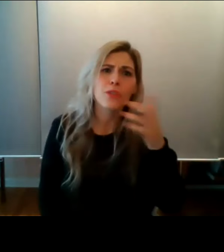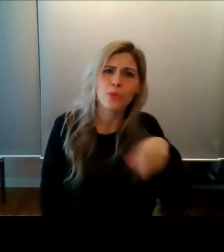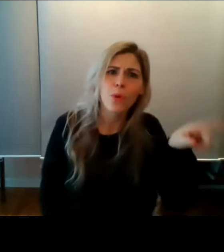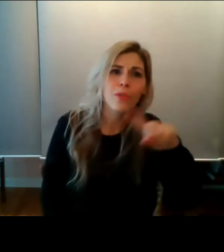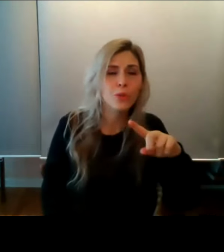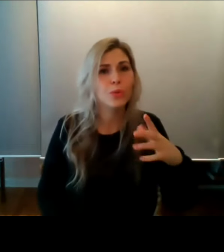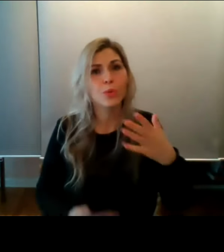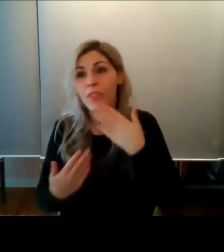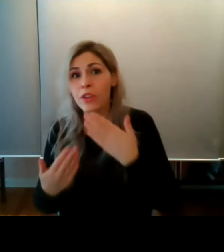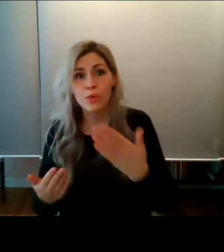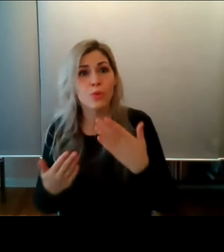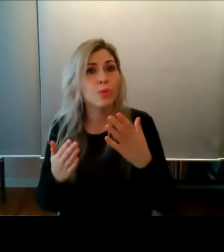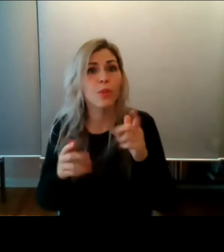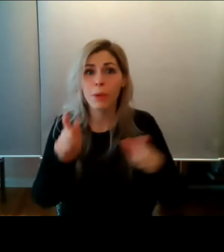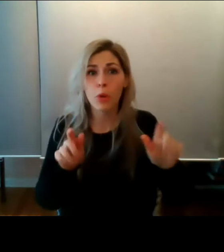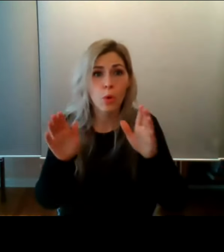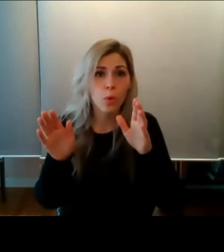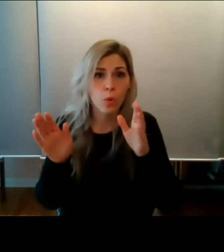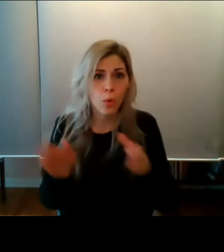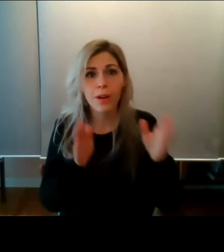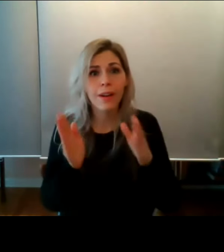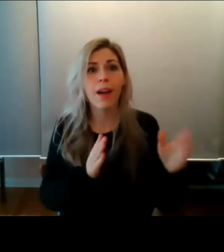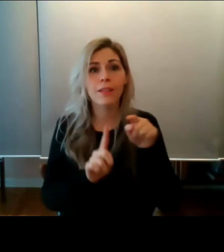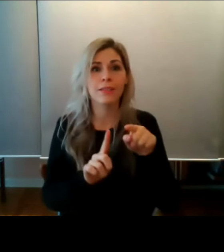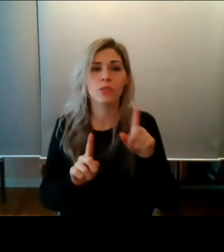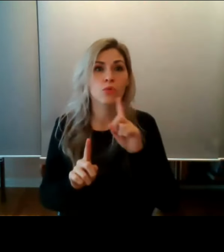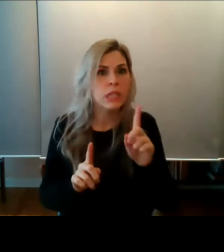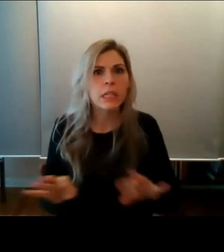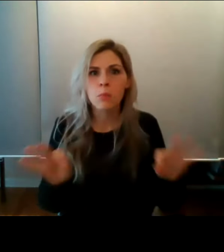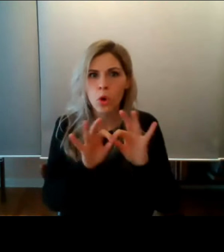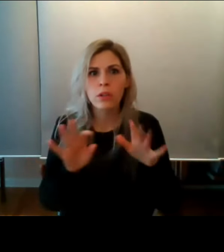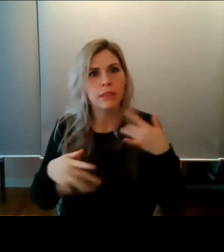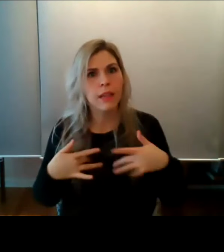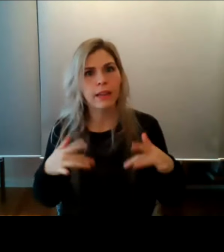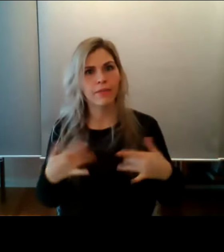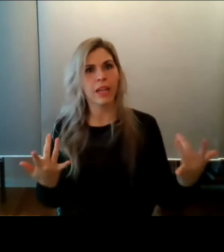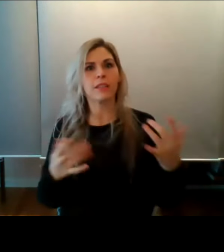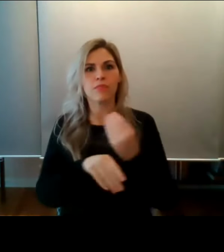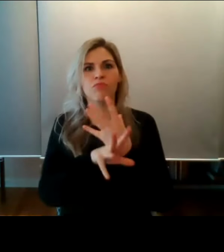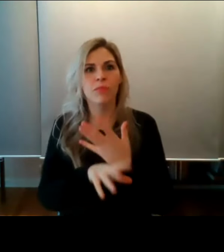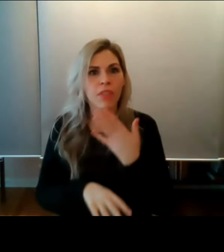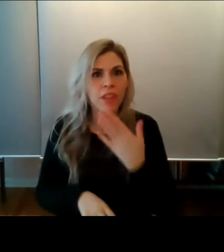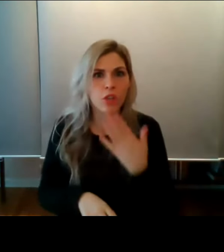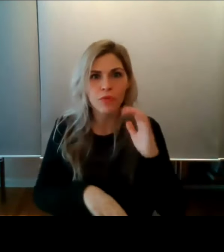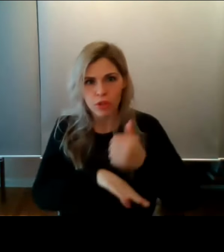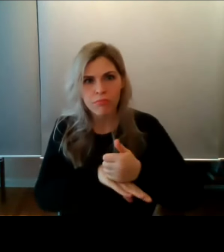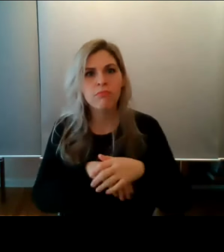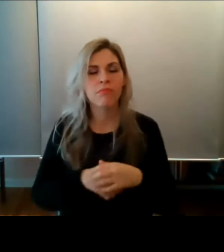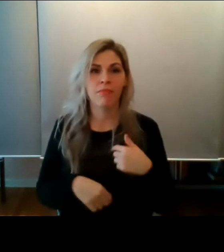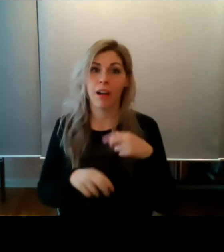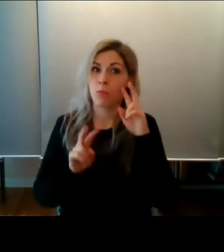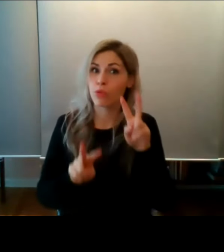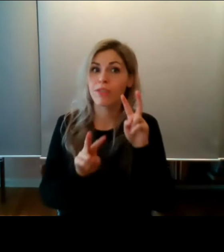organizers to invite me to this very important and exciting event. I'm really looking forward to